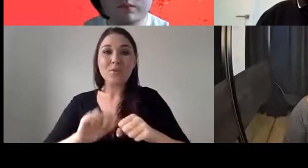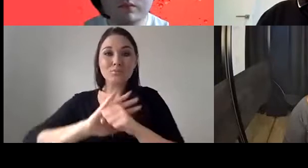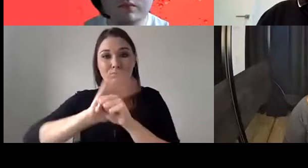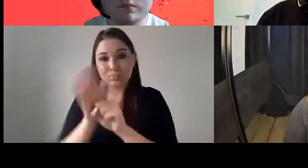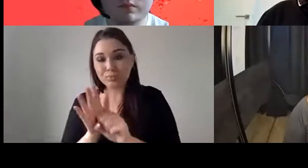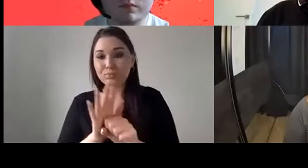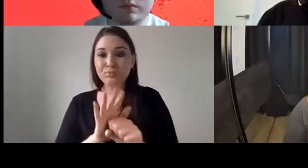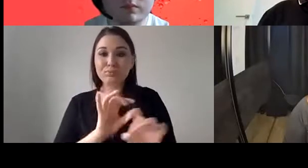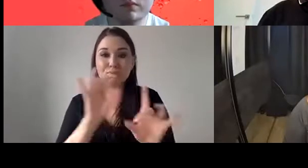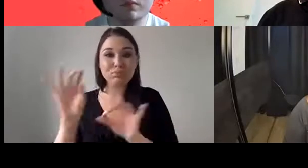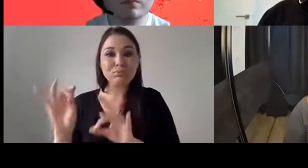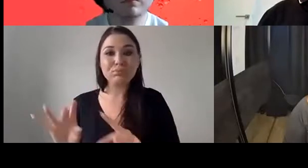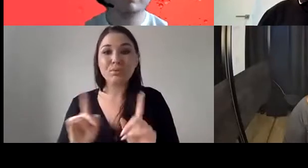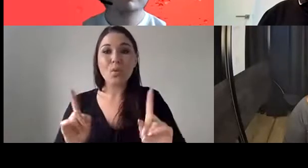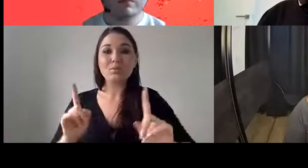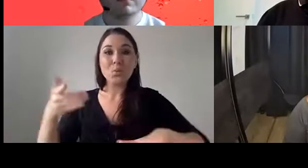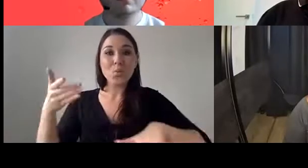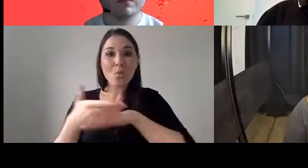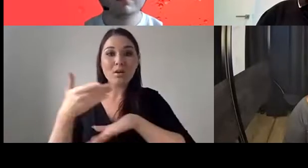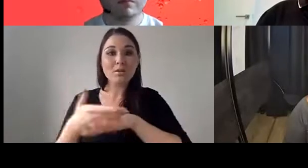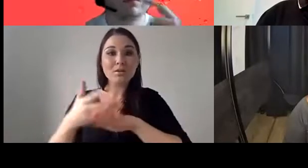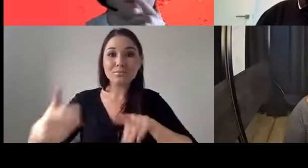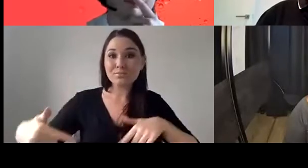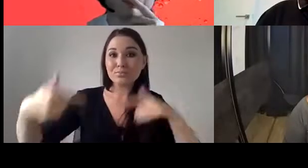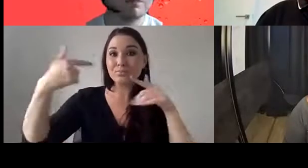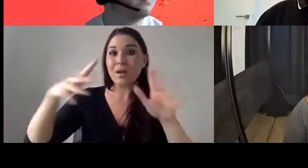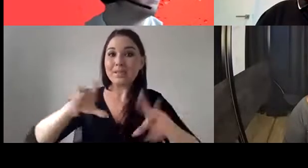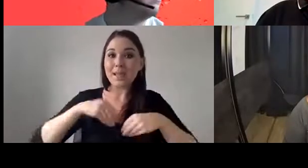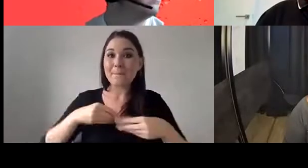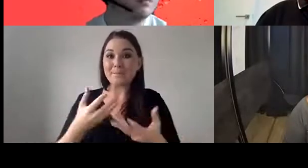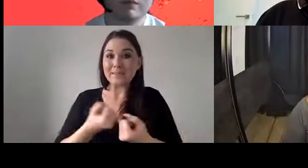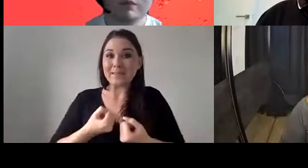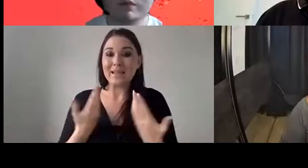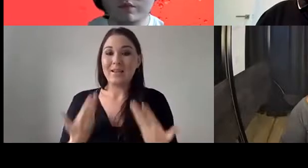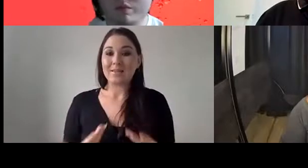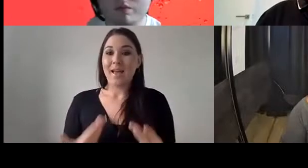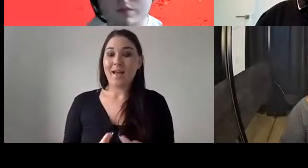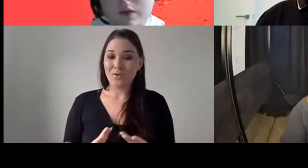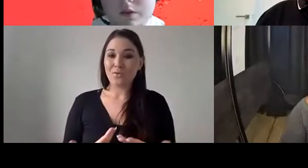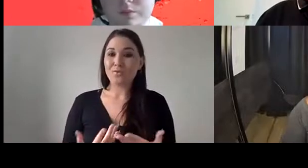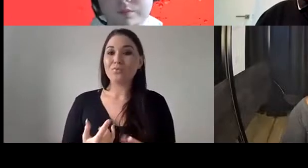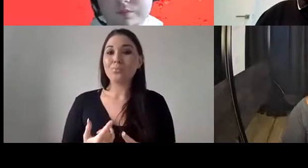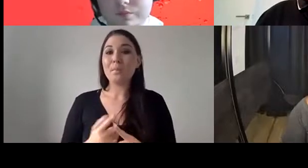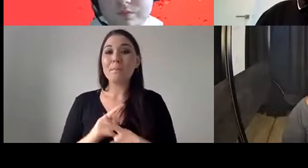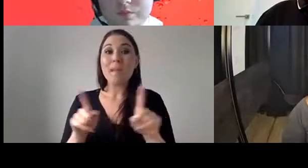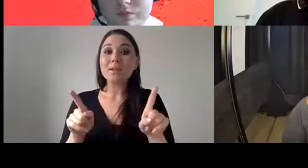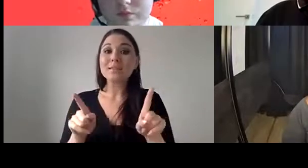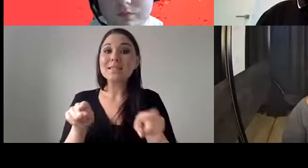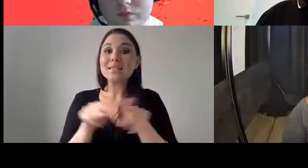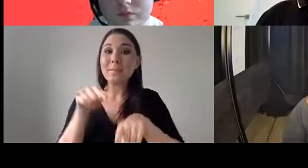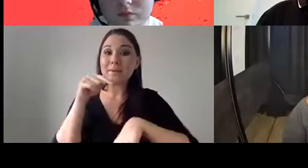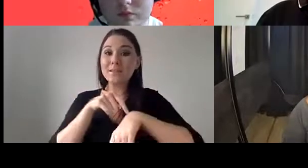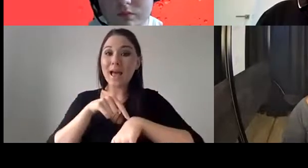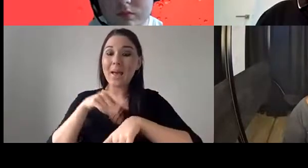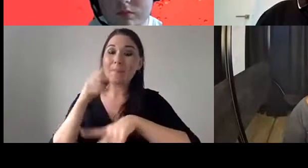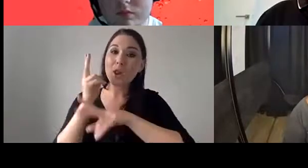almost universally accepted now. So mobility issues can be resolved there, but at the same time, we should look after